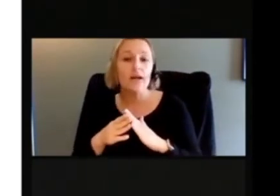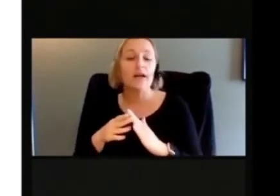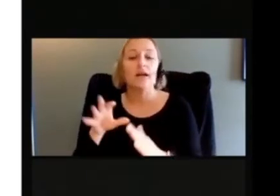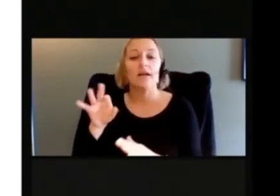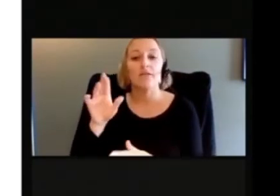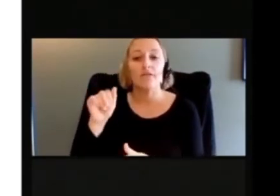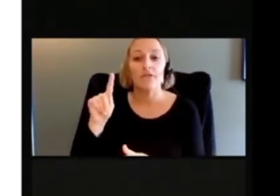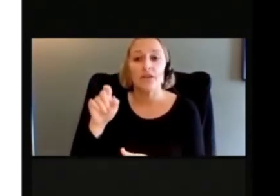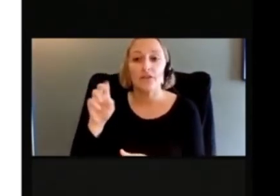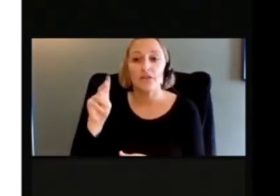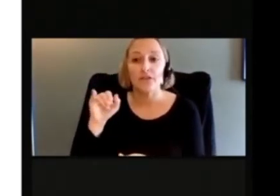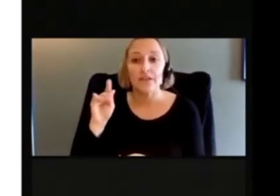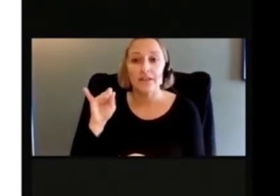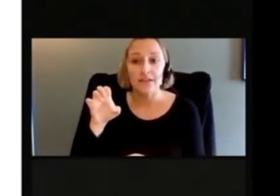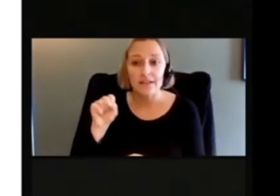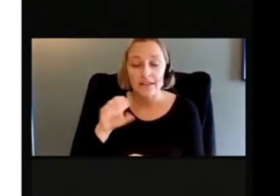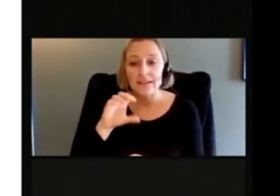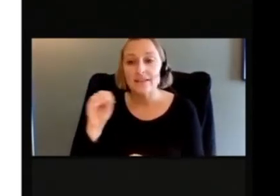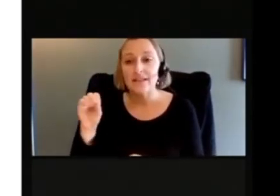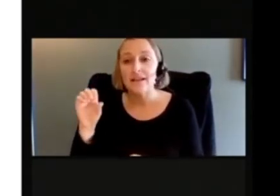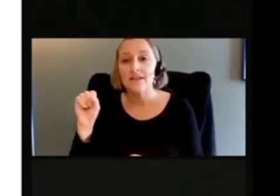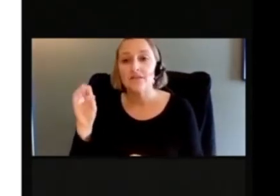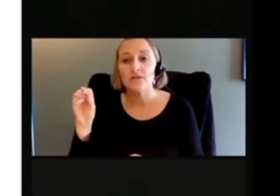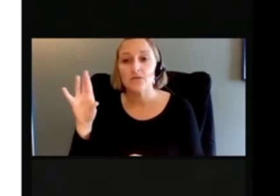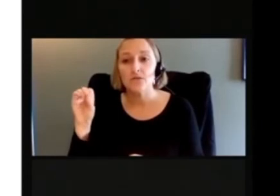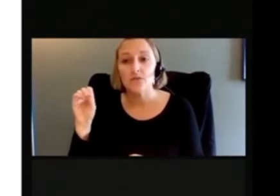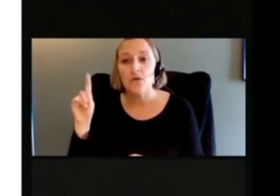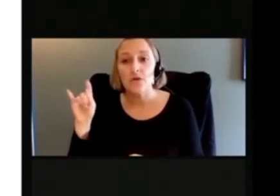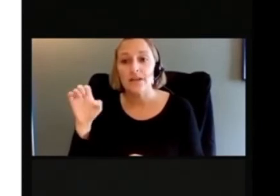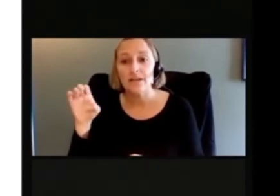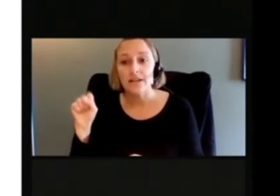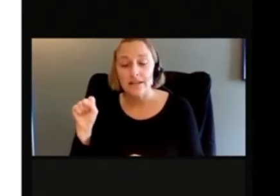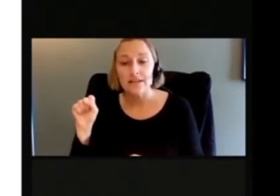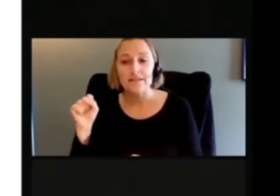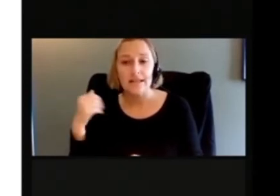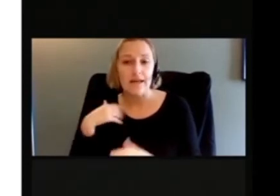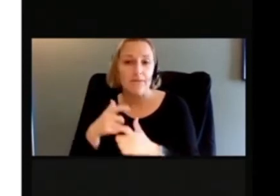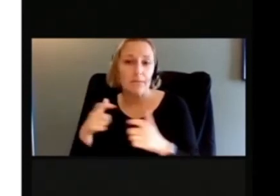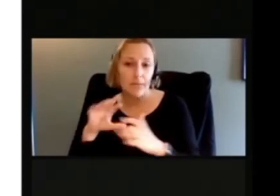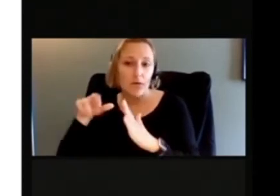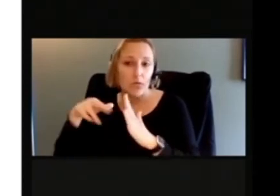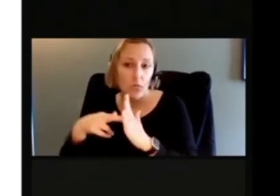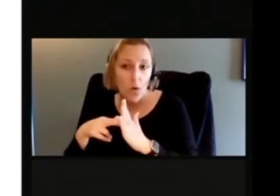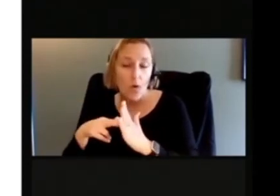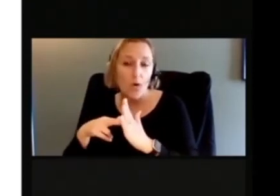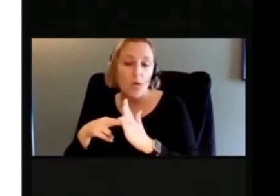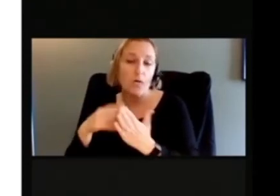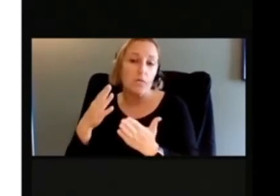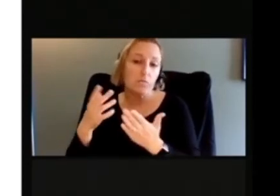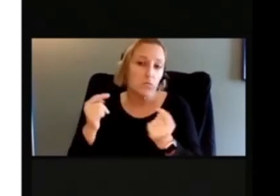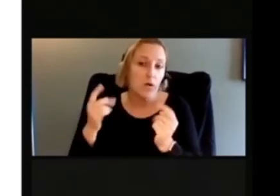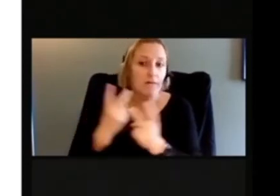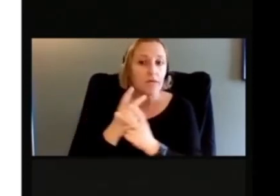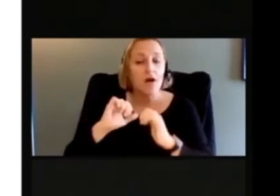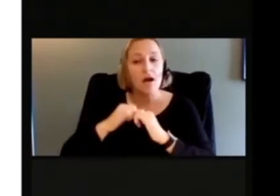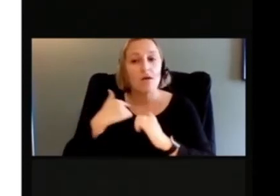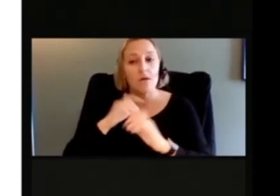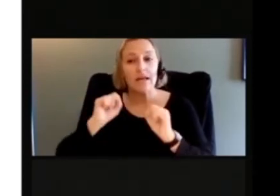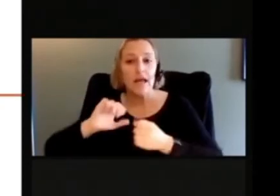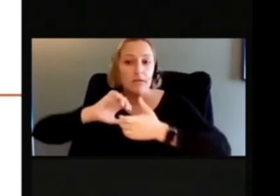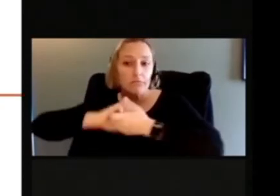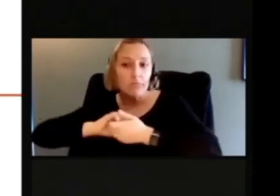play a huge role in the cultures, and what does it mean to also partner with those entities? Next slide,